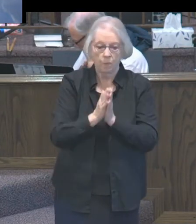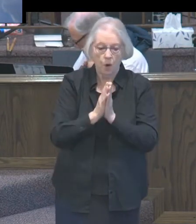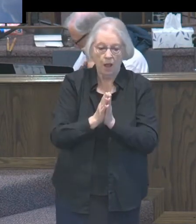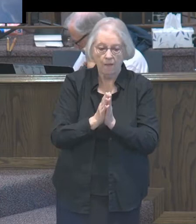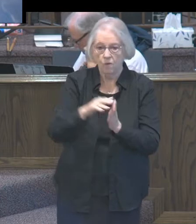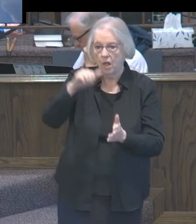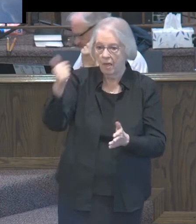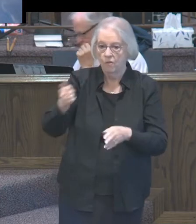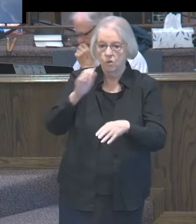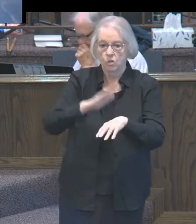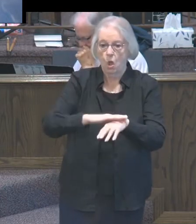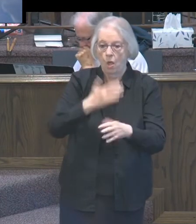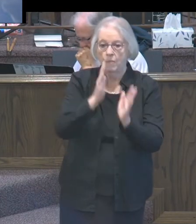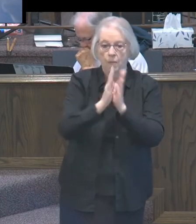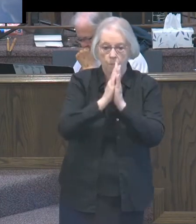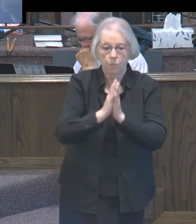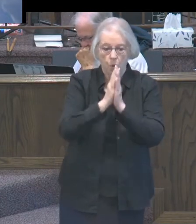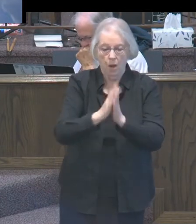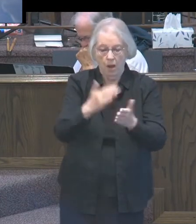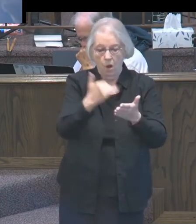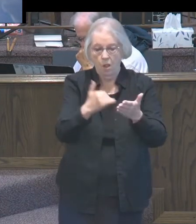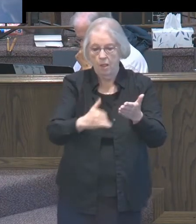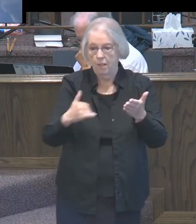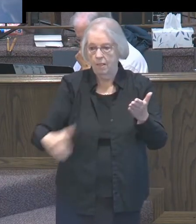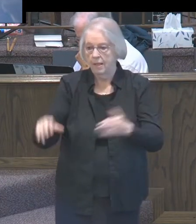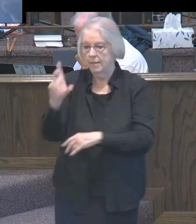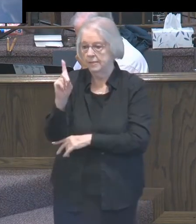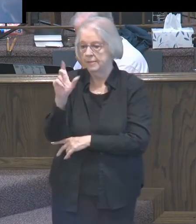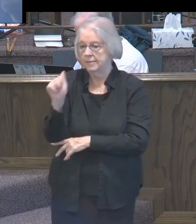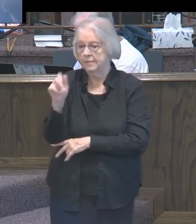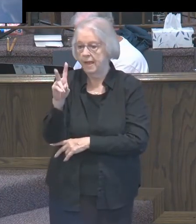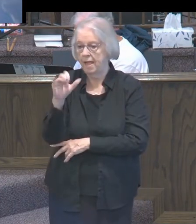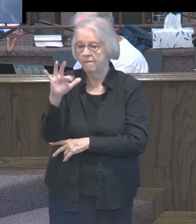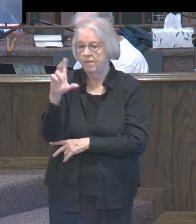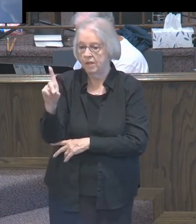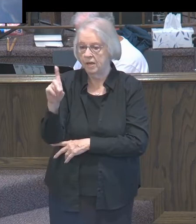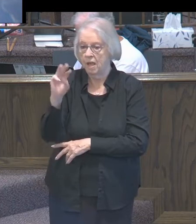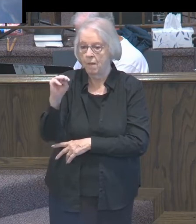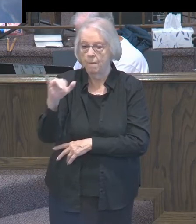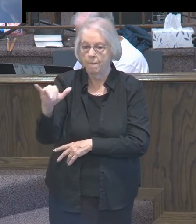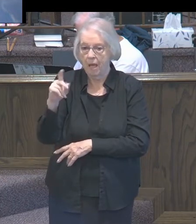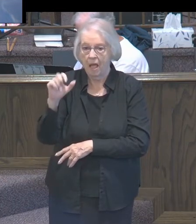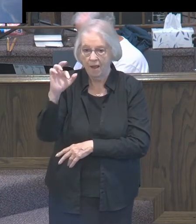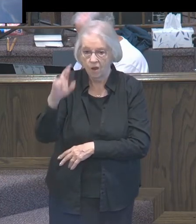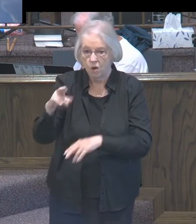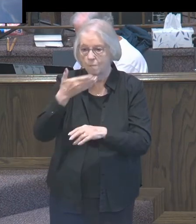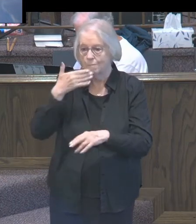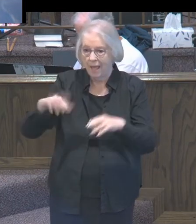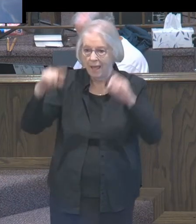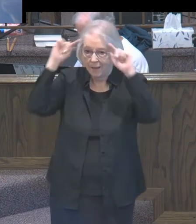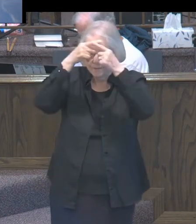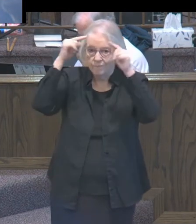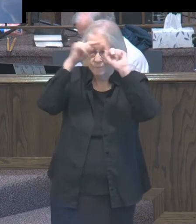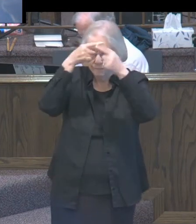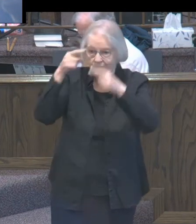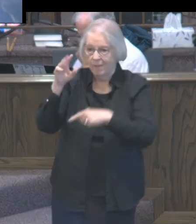have experienced sickness and are praying for family members as well, that your hand would